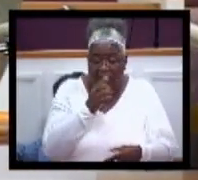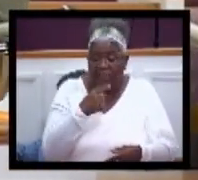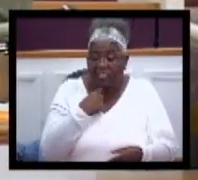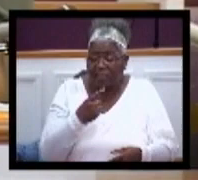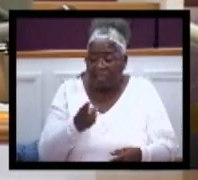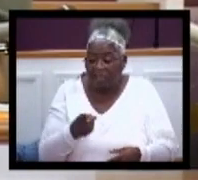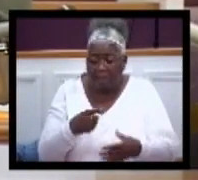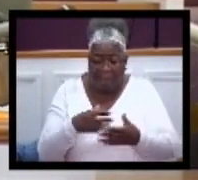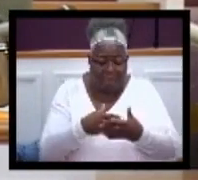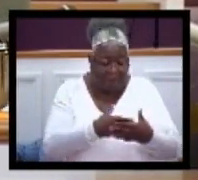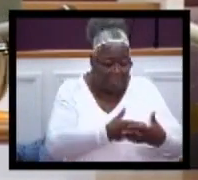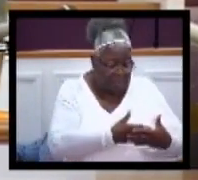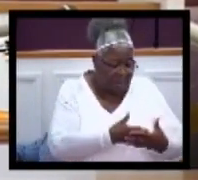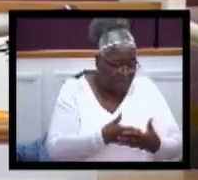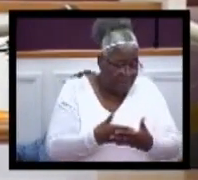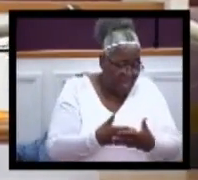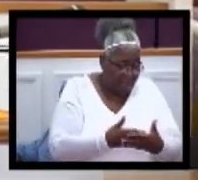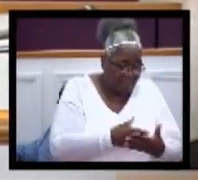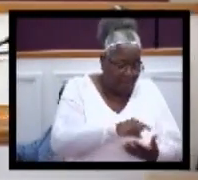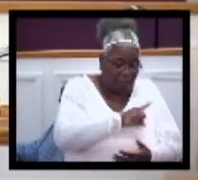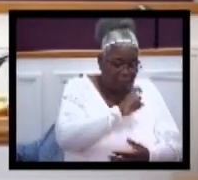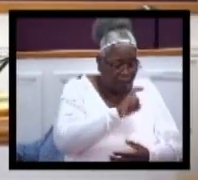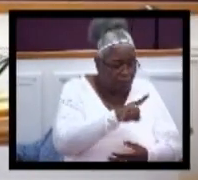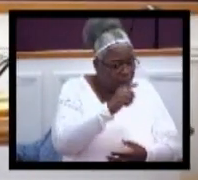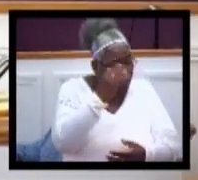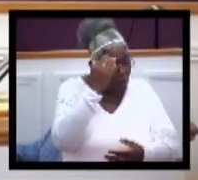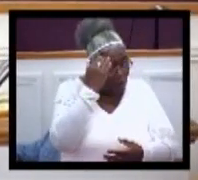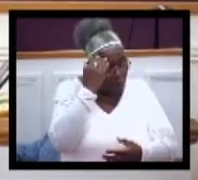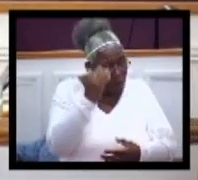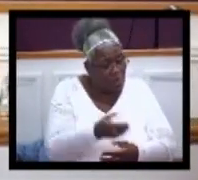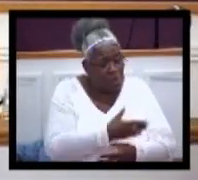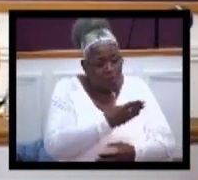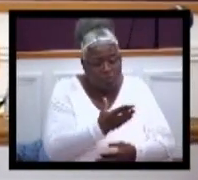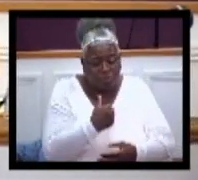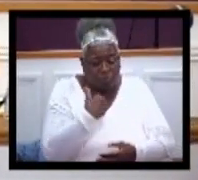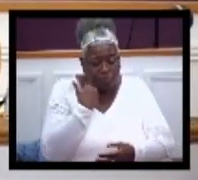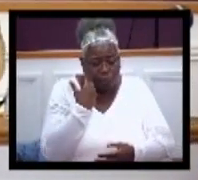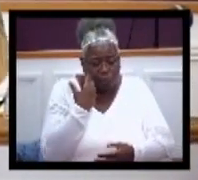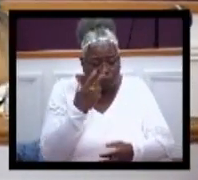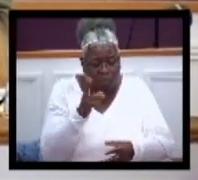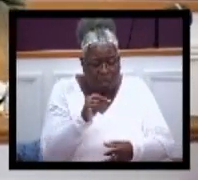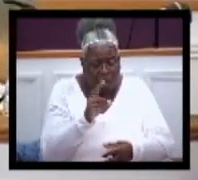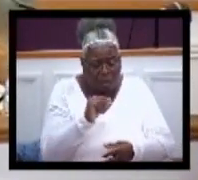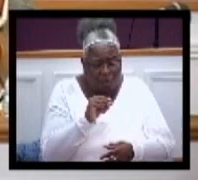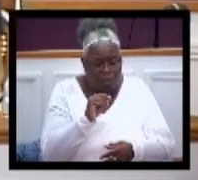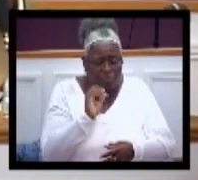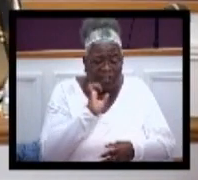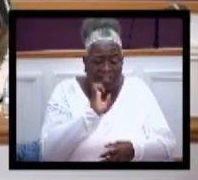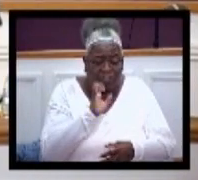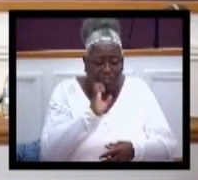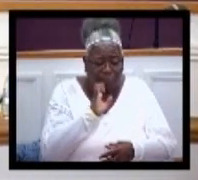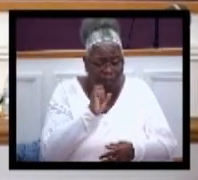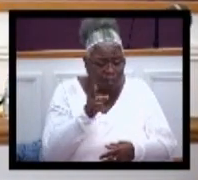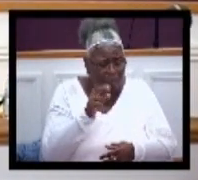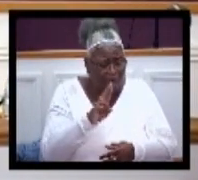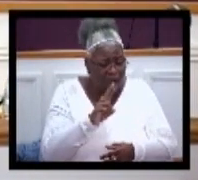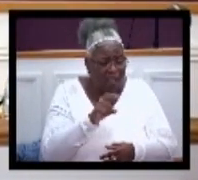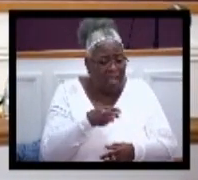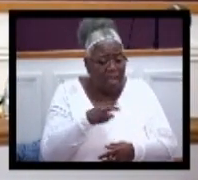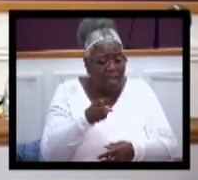him, baby, don't you know you ain't no Egyptian? You are a